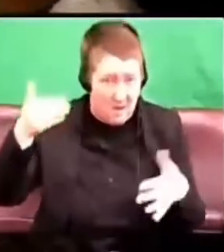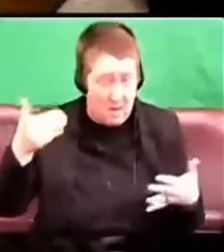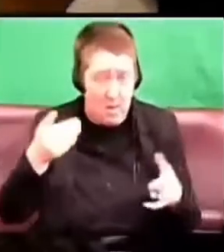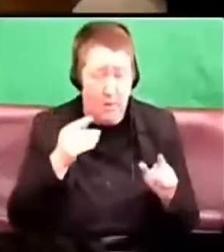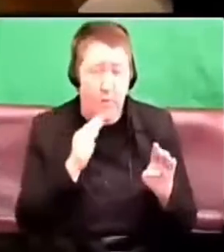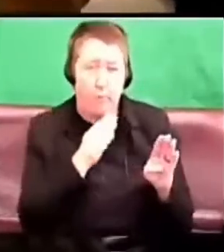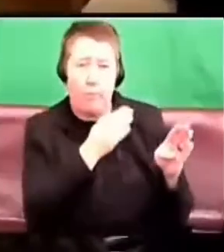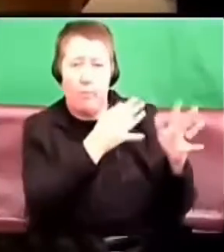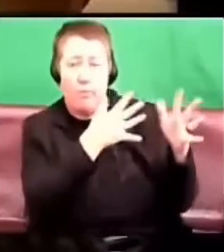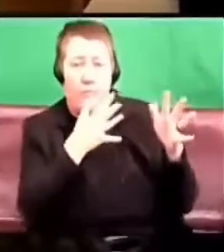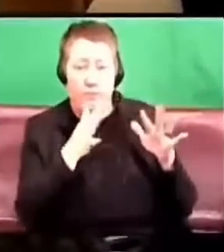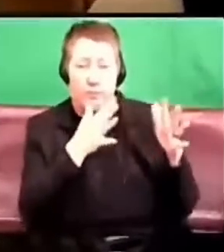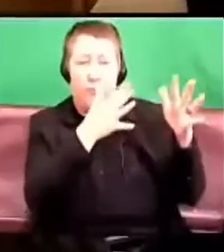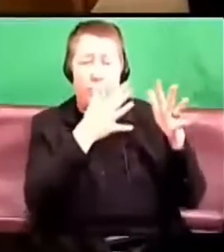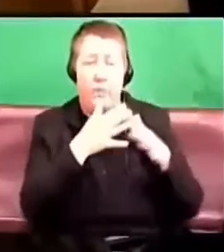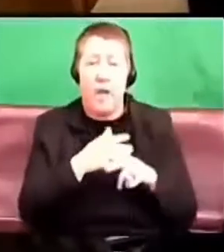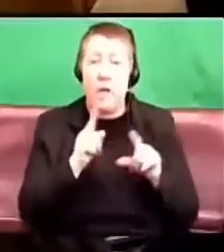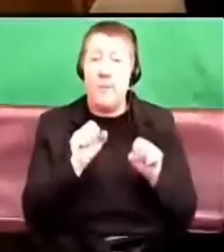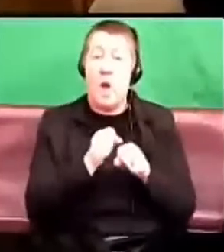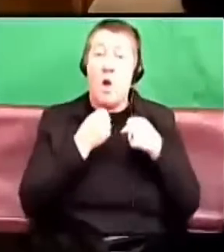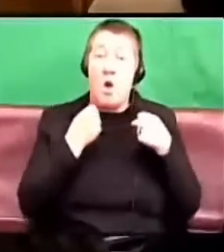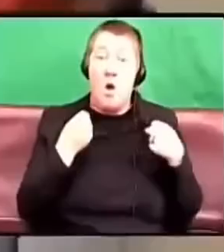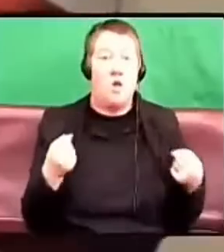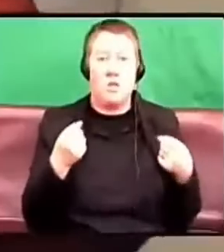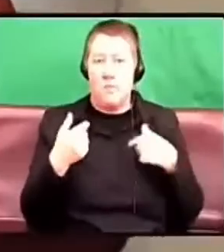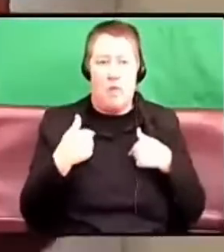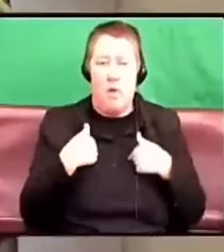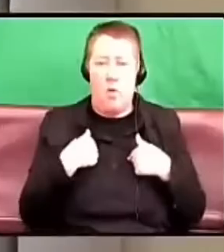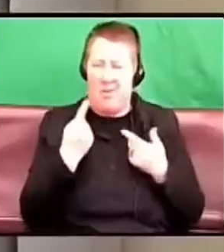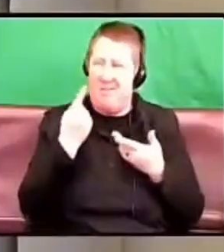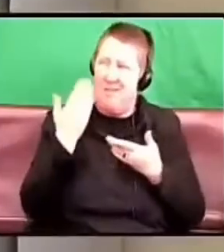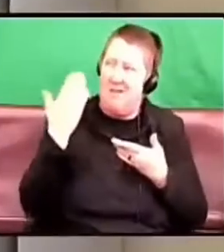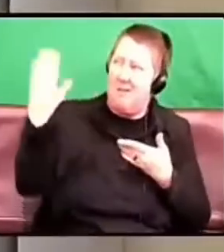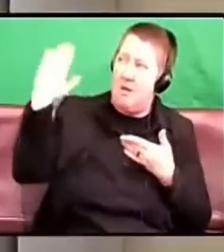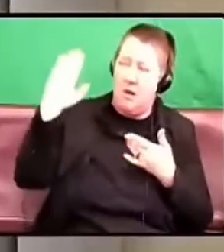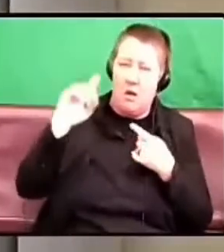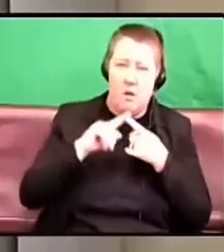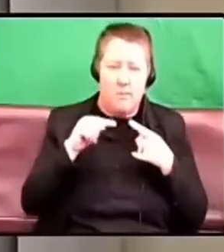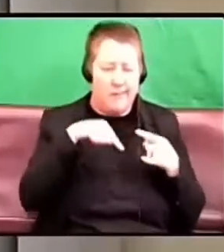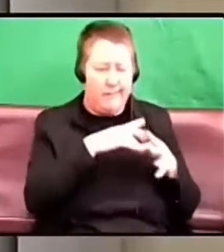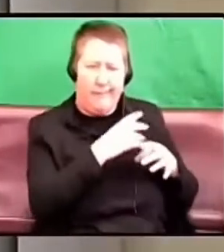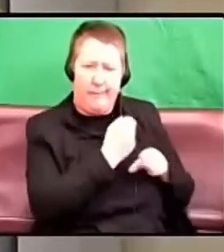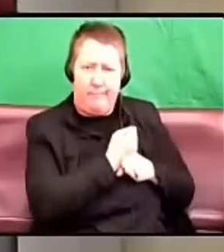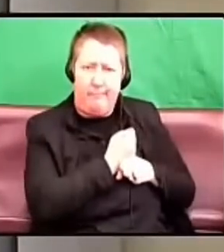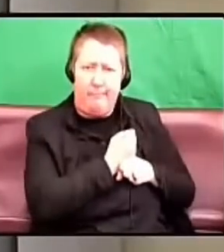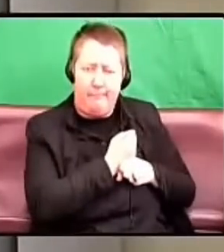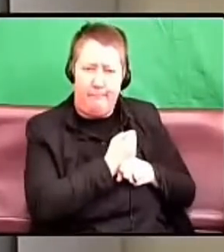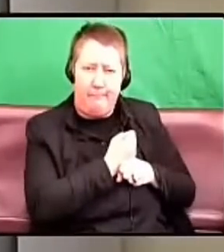is impossible for us to get rid of the one and then keep the other.